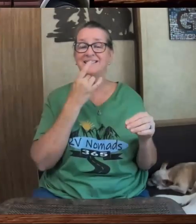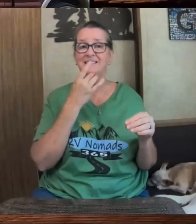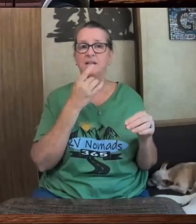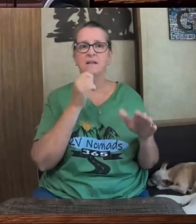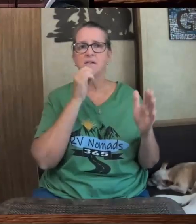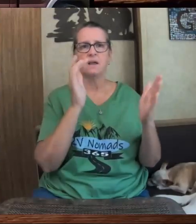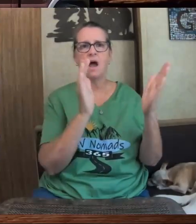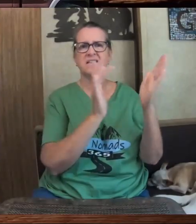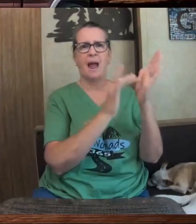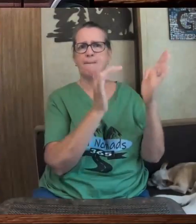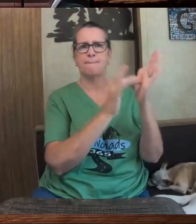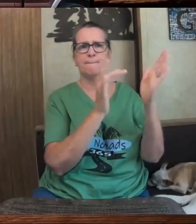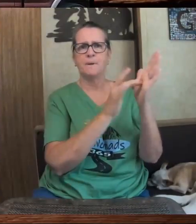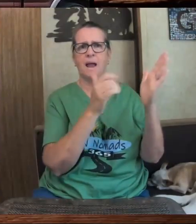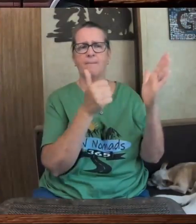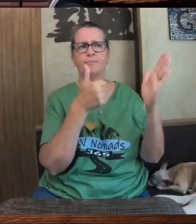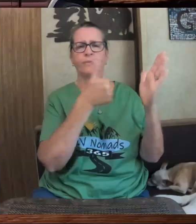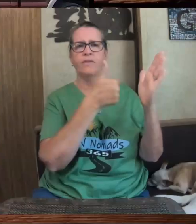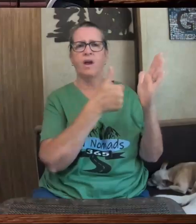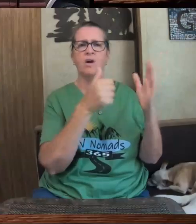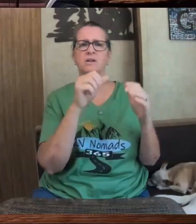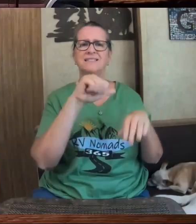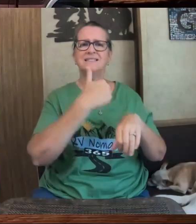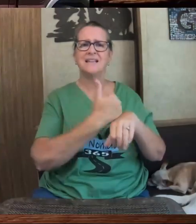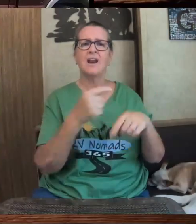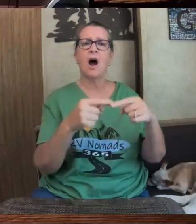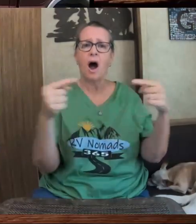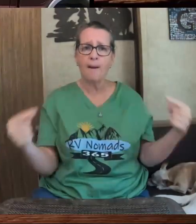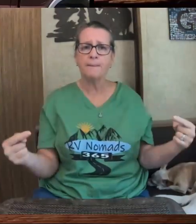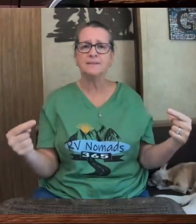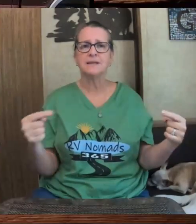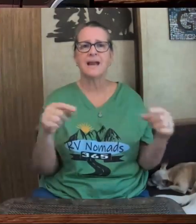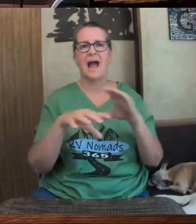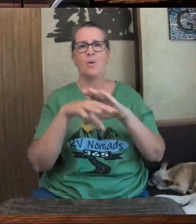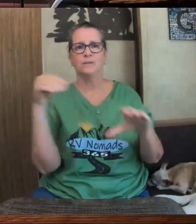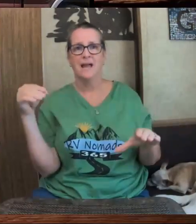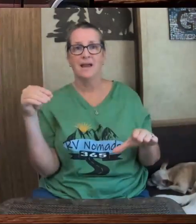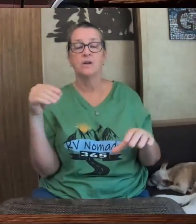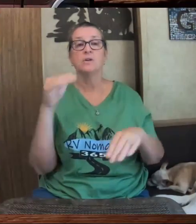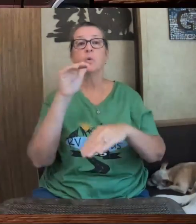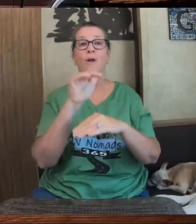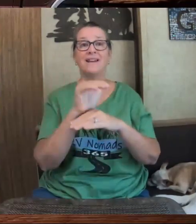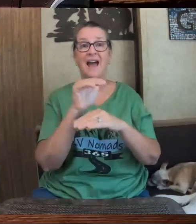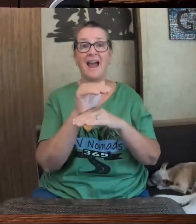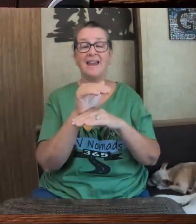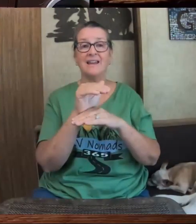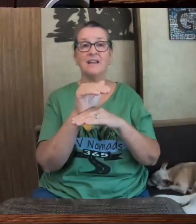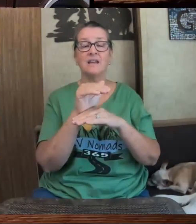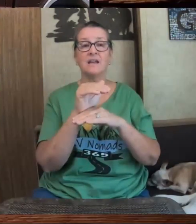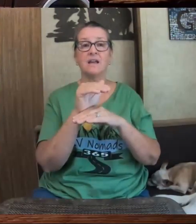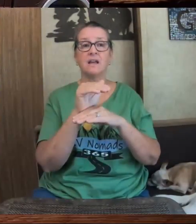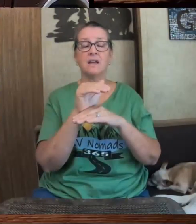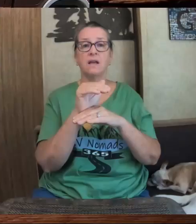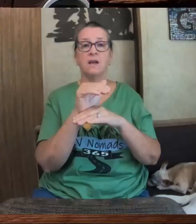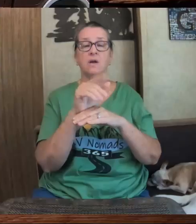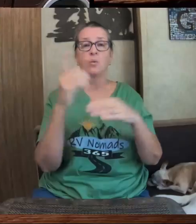be tapping them. They're set opposite of what your outside light. So at nighttime, if they're set for